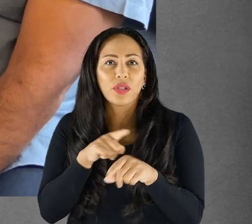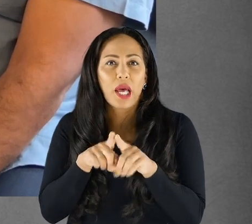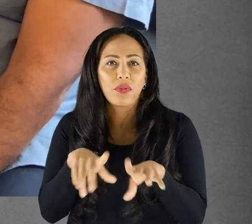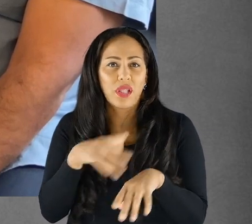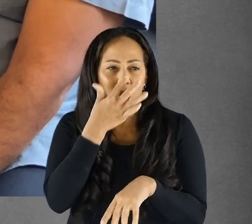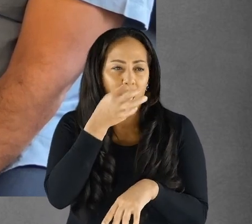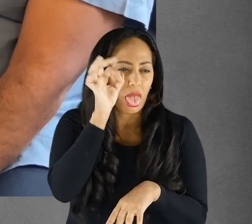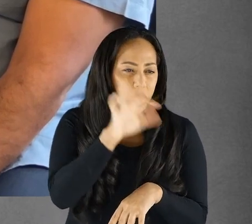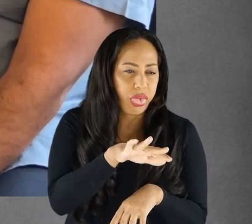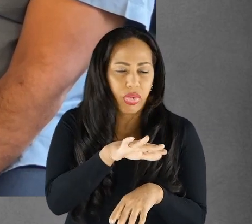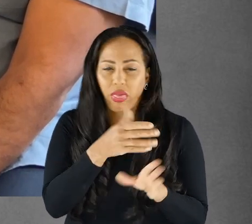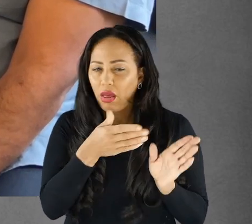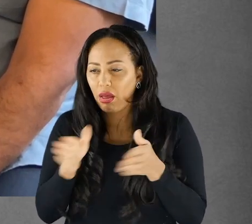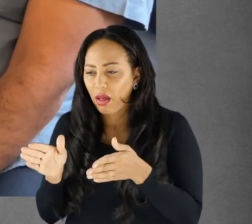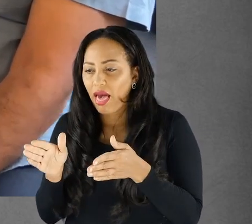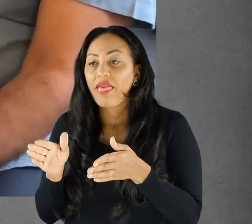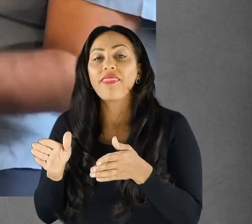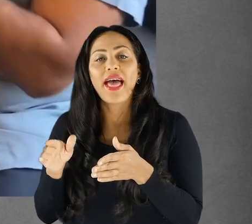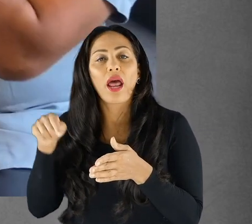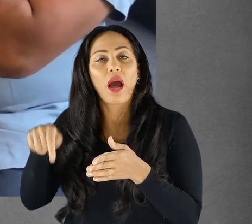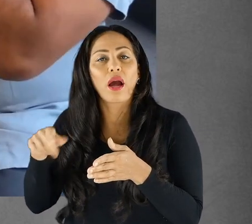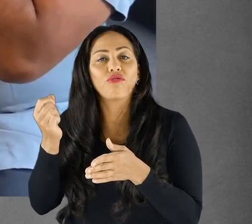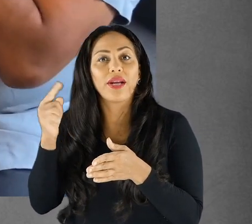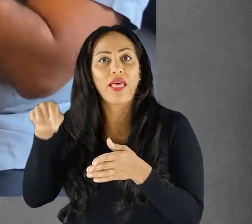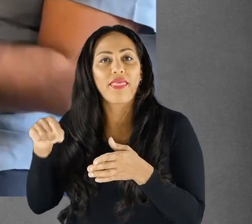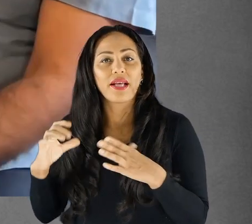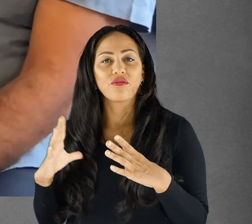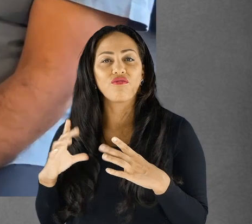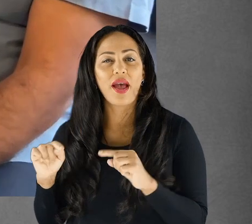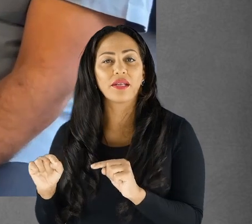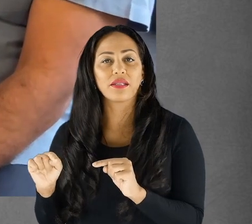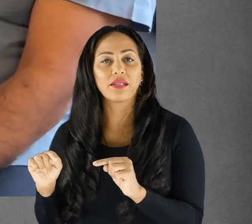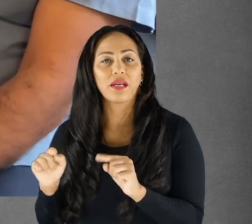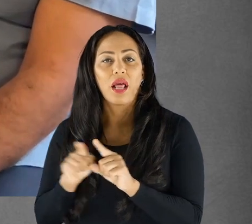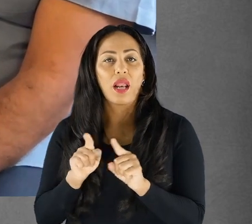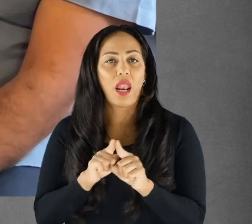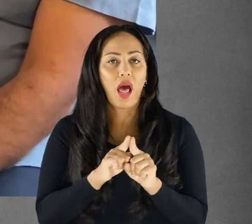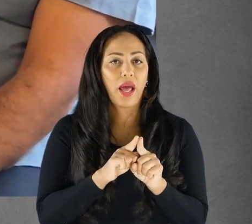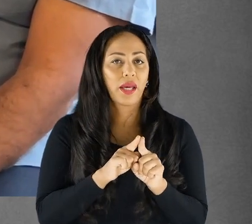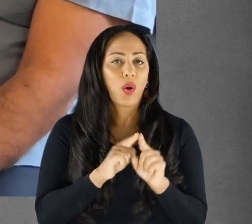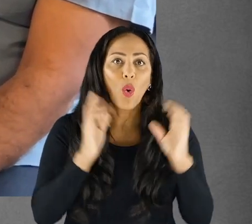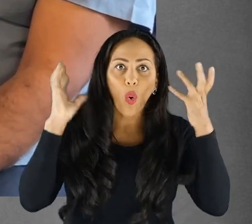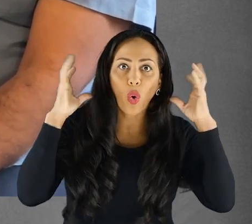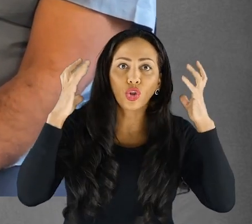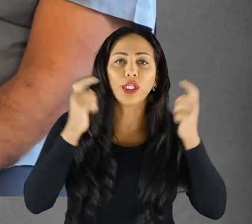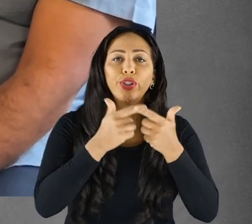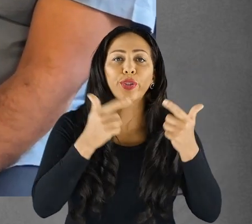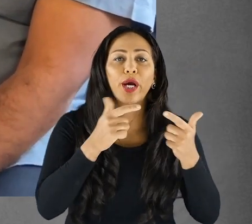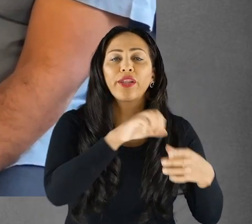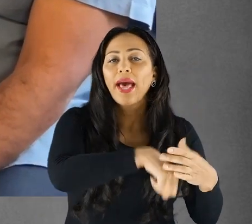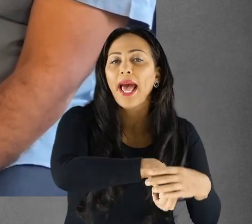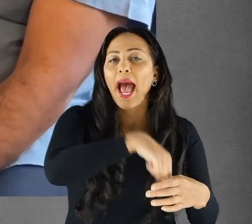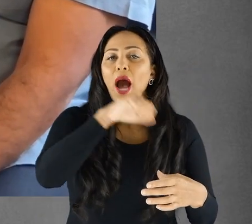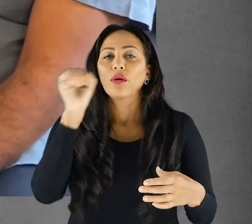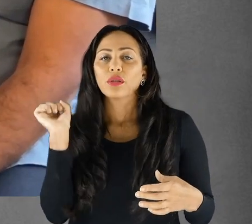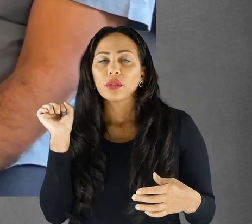little videos while I'm like, I can't do that anymore. But then I really did notice that was restful, and it was a